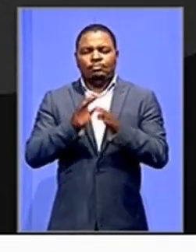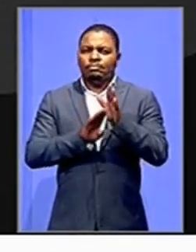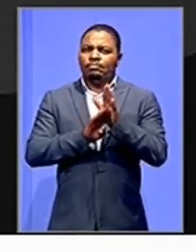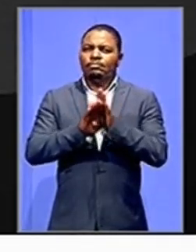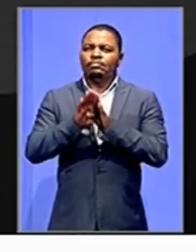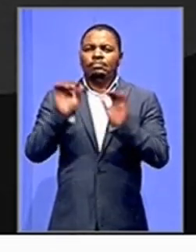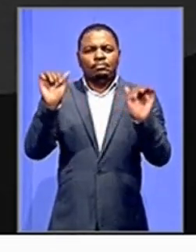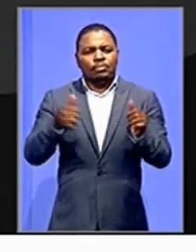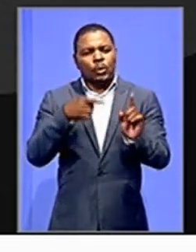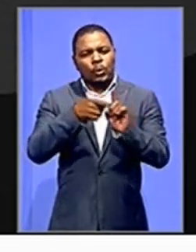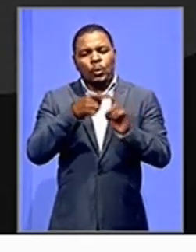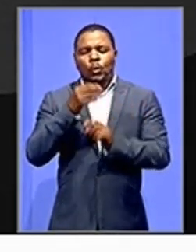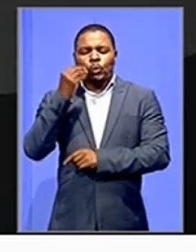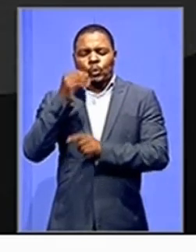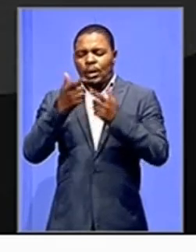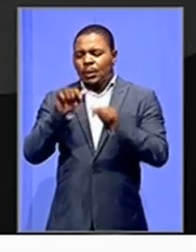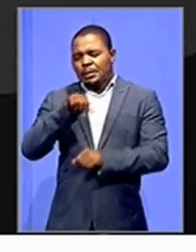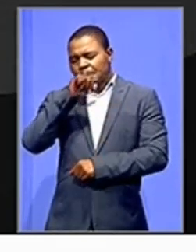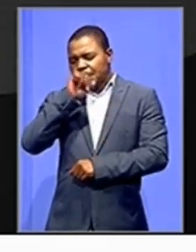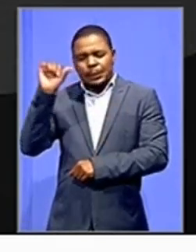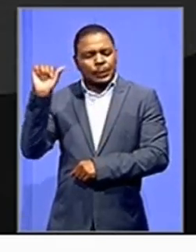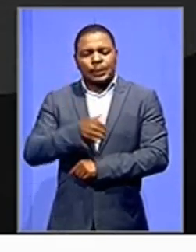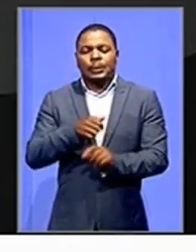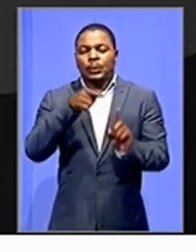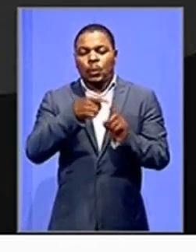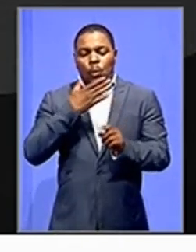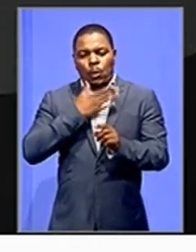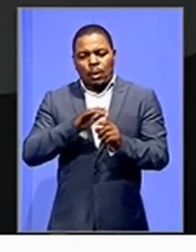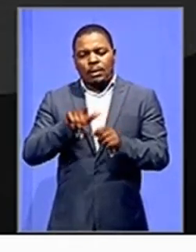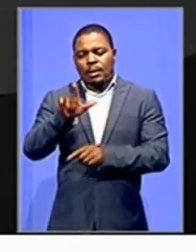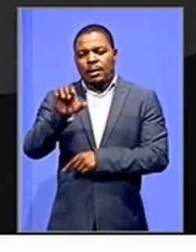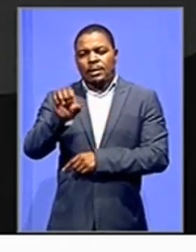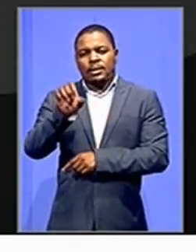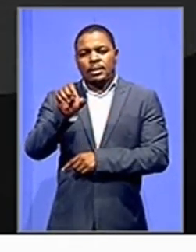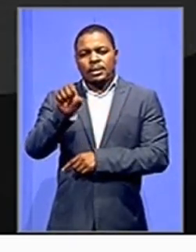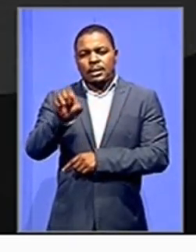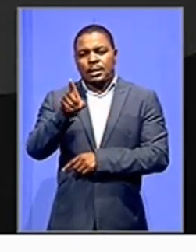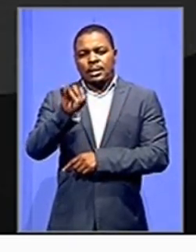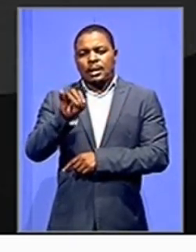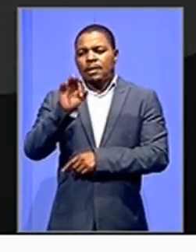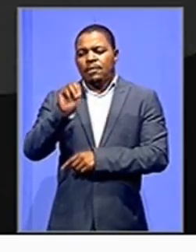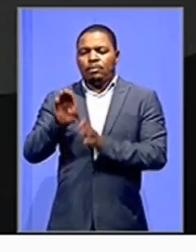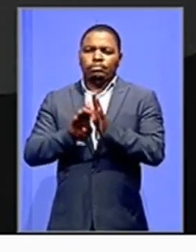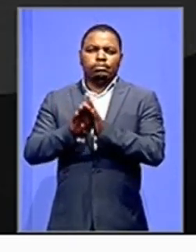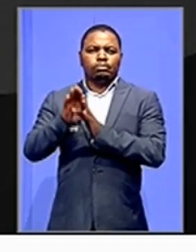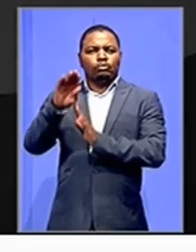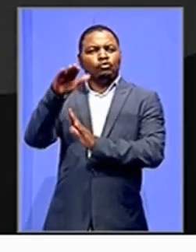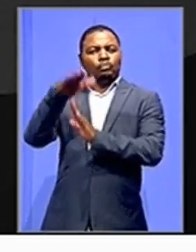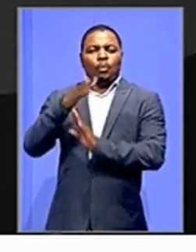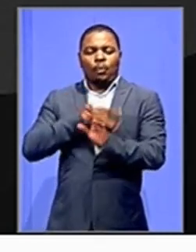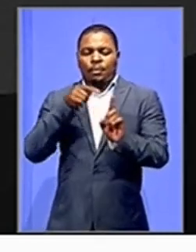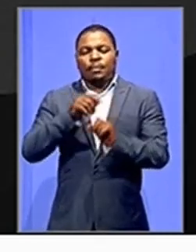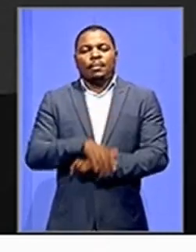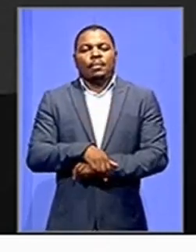re ateye. E ne le motho a ratang le Sesotho ka tsela e makatsang, a rata go bona Lesedi FM le phahame mme le fitlhetse boemo bo